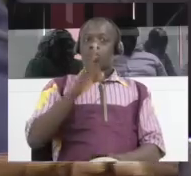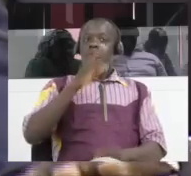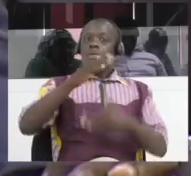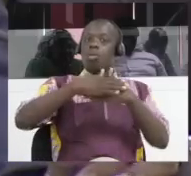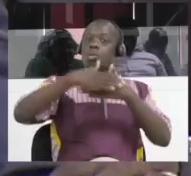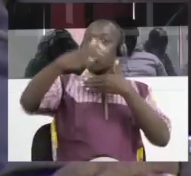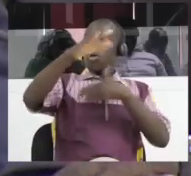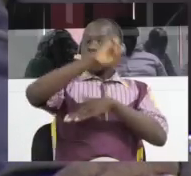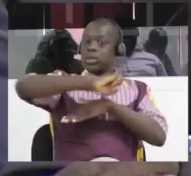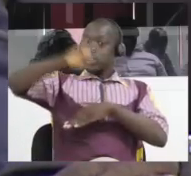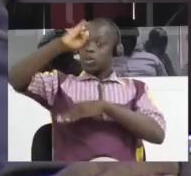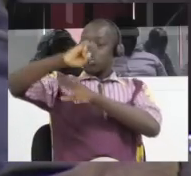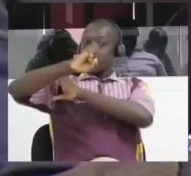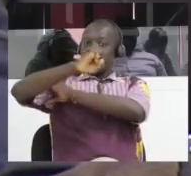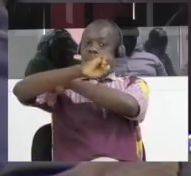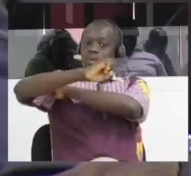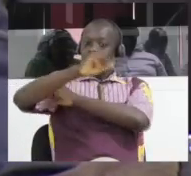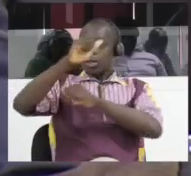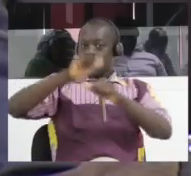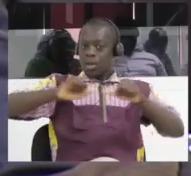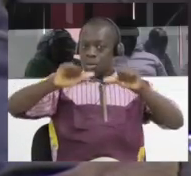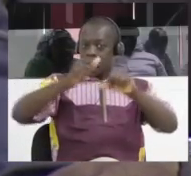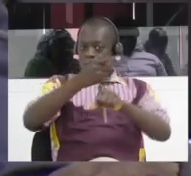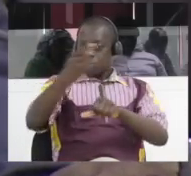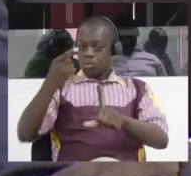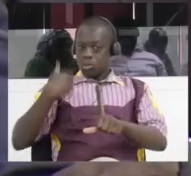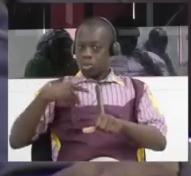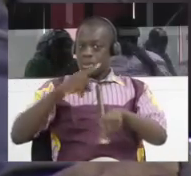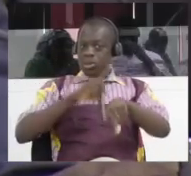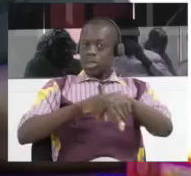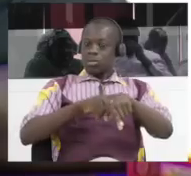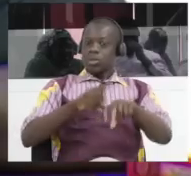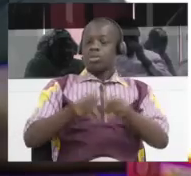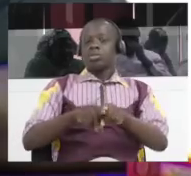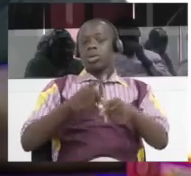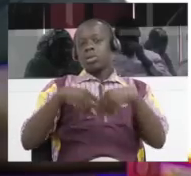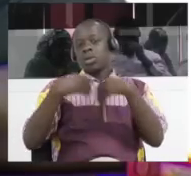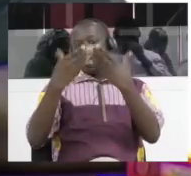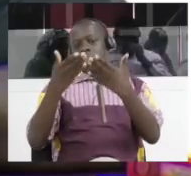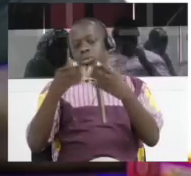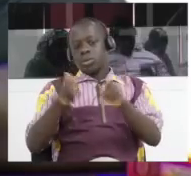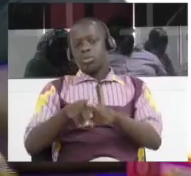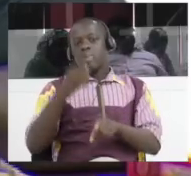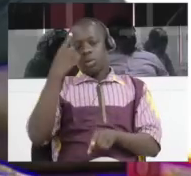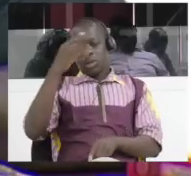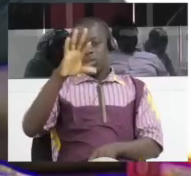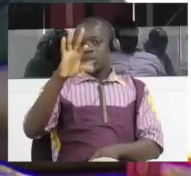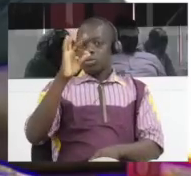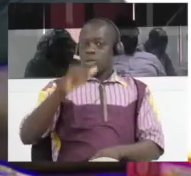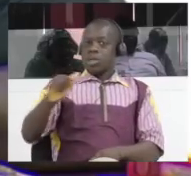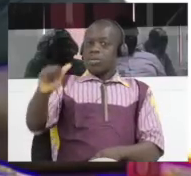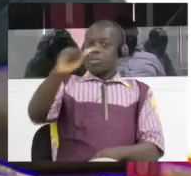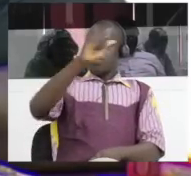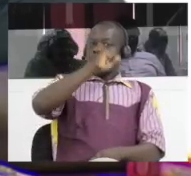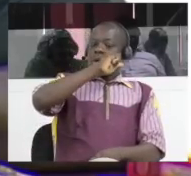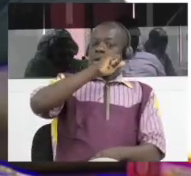Who was the most senior captain amongst you at the time? When they gave us those orders, we decided